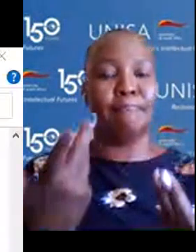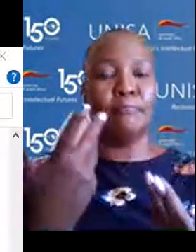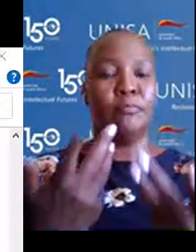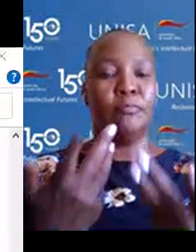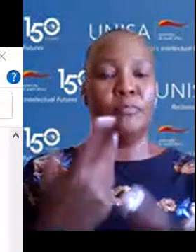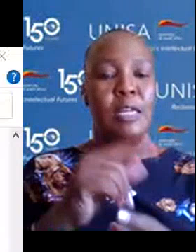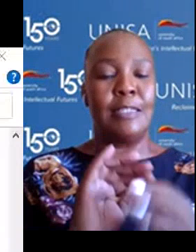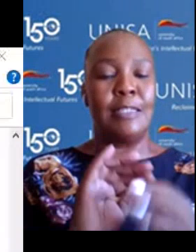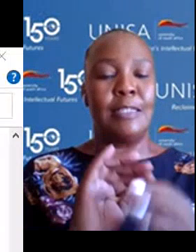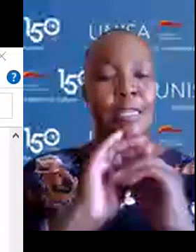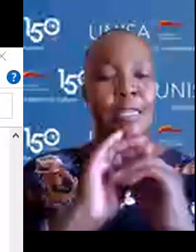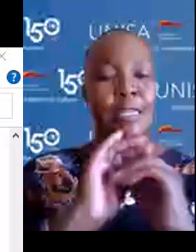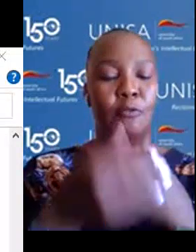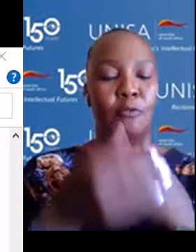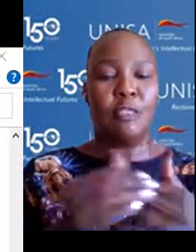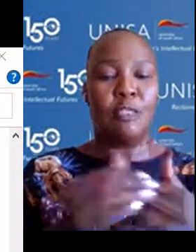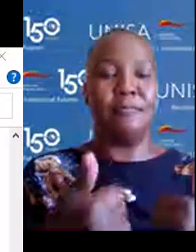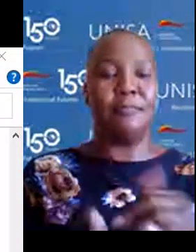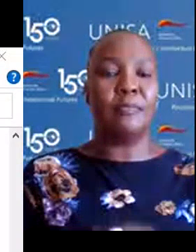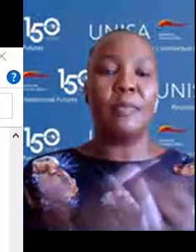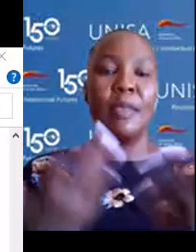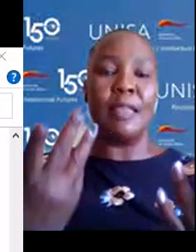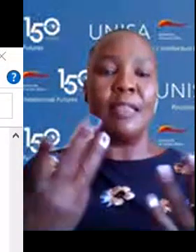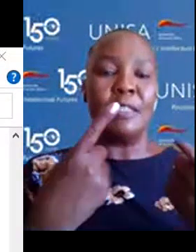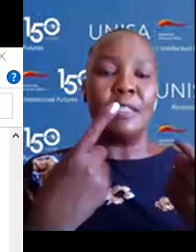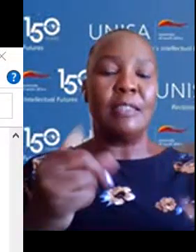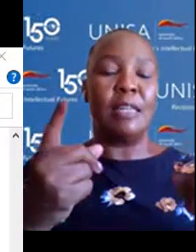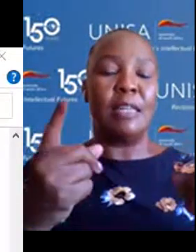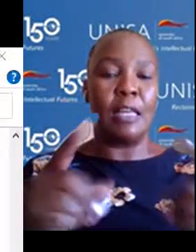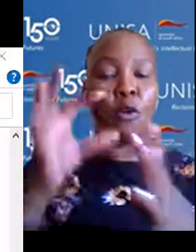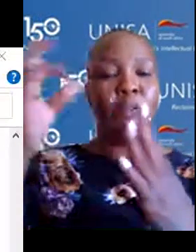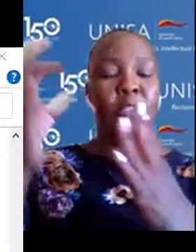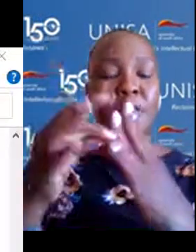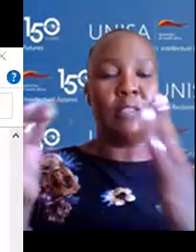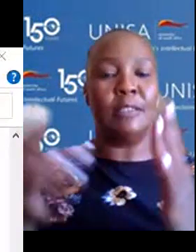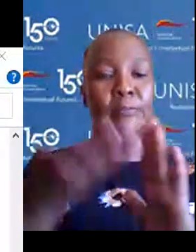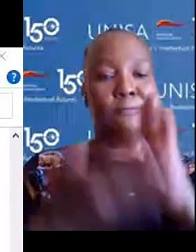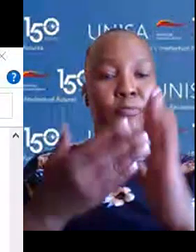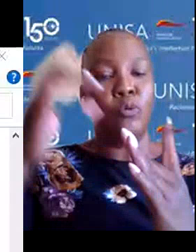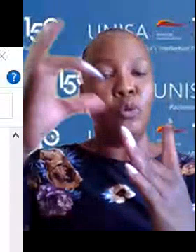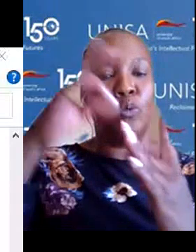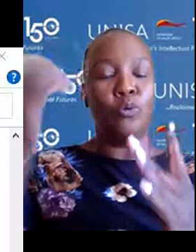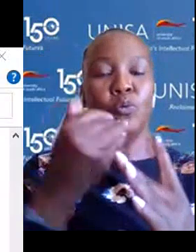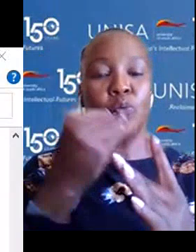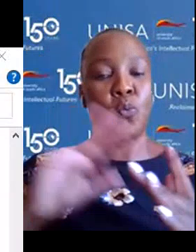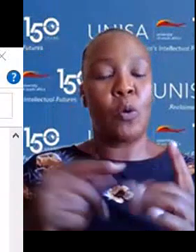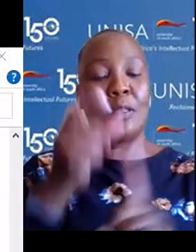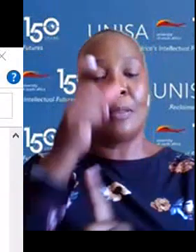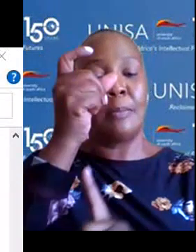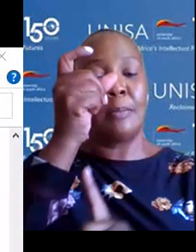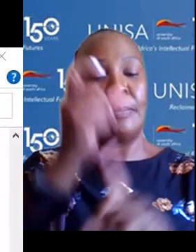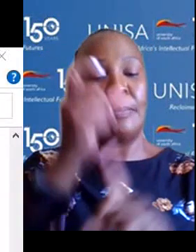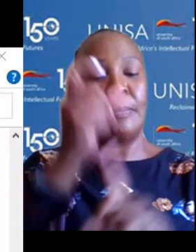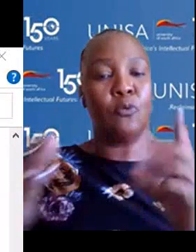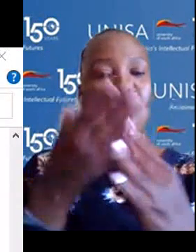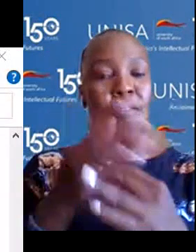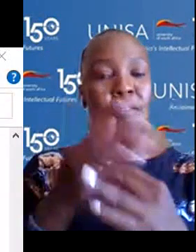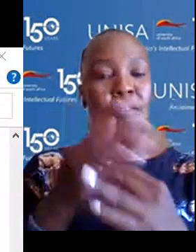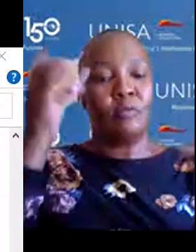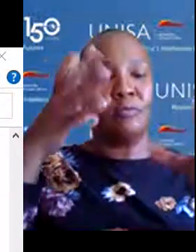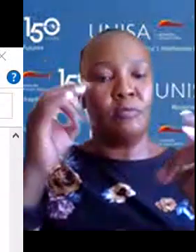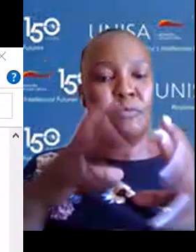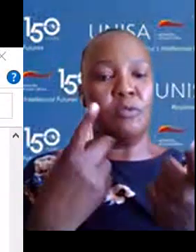aspect. These are the different options up here that you can then choose who do you want to access. And again, this is, as I said, we're going to do